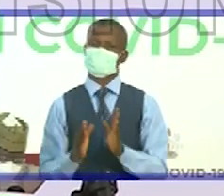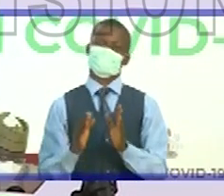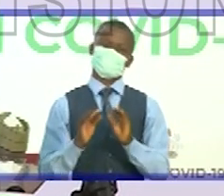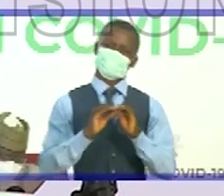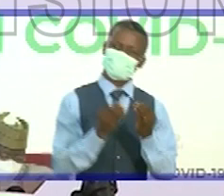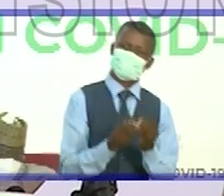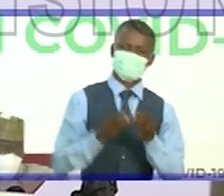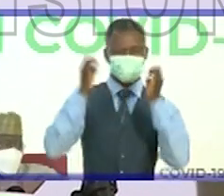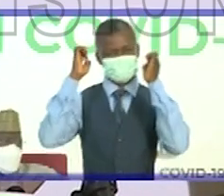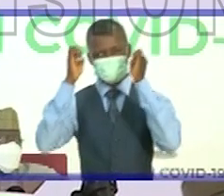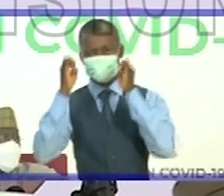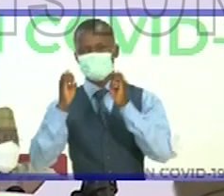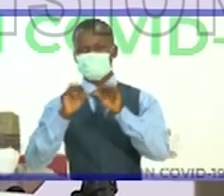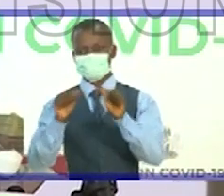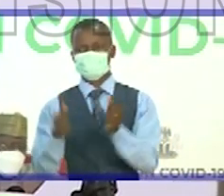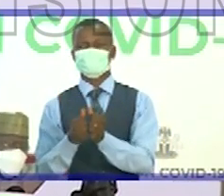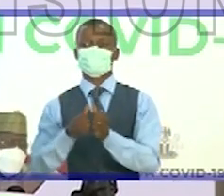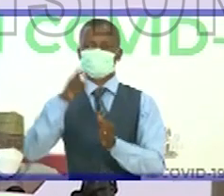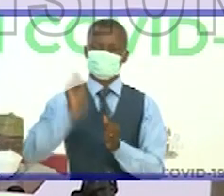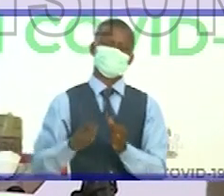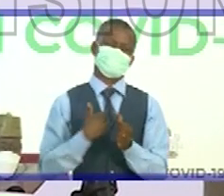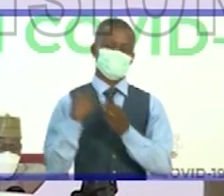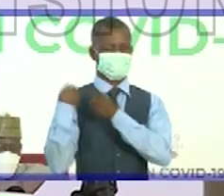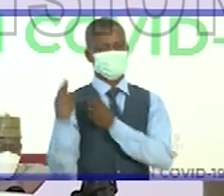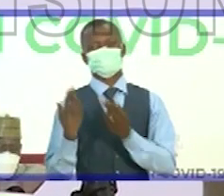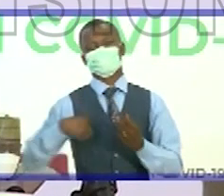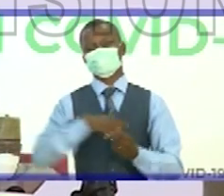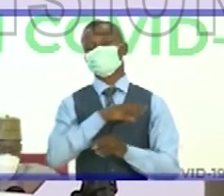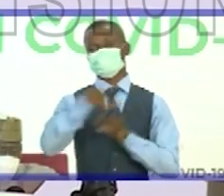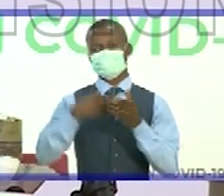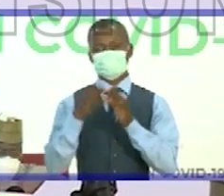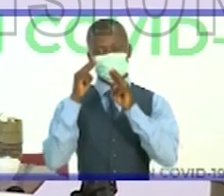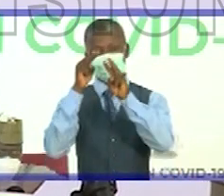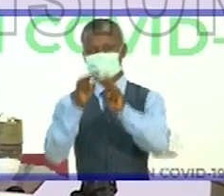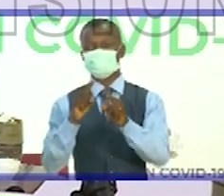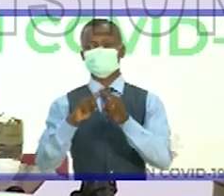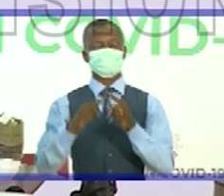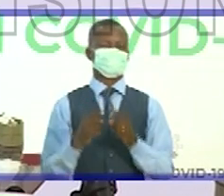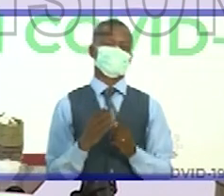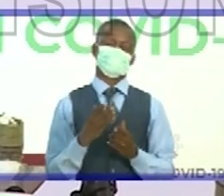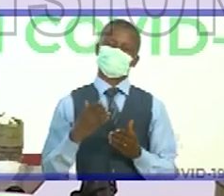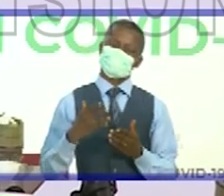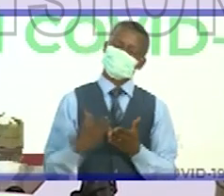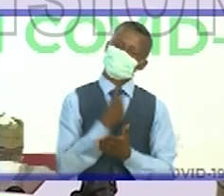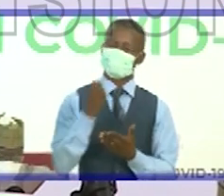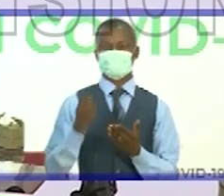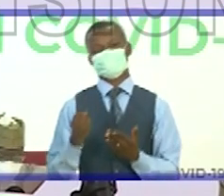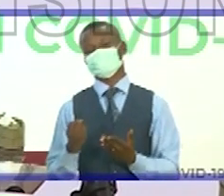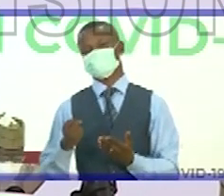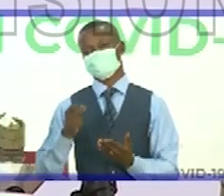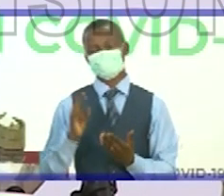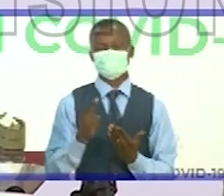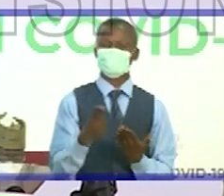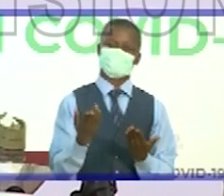role to play around this. So we all look forward to emerging stories, emerging news on